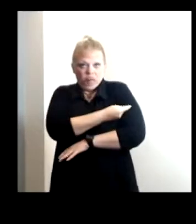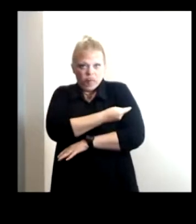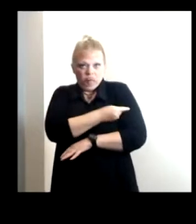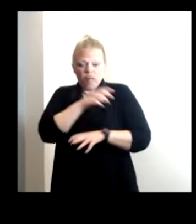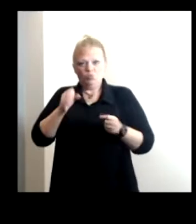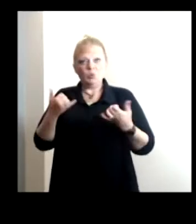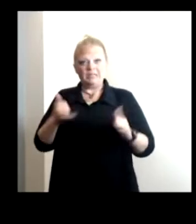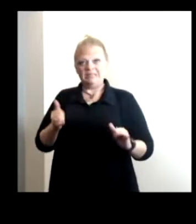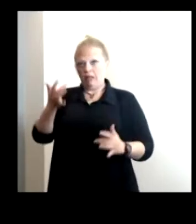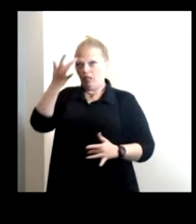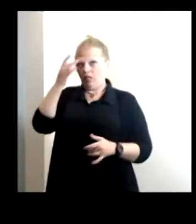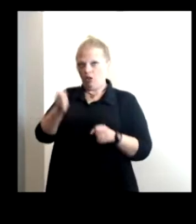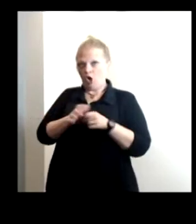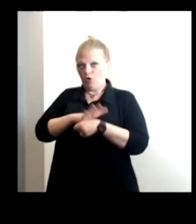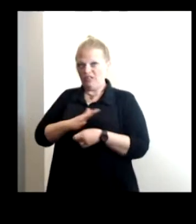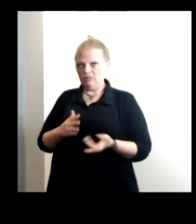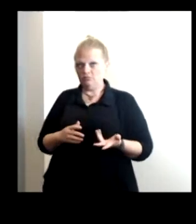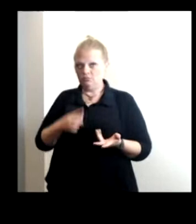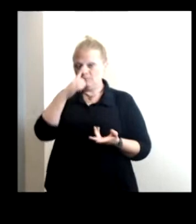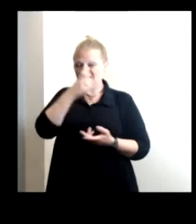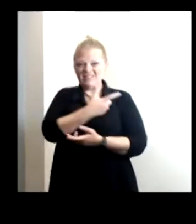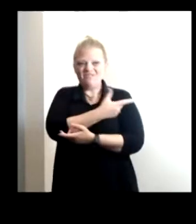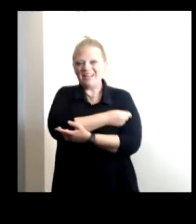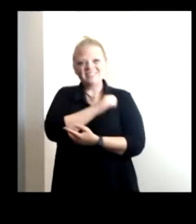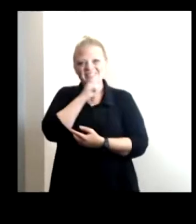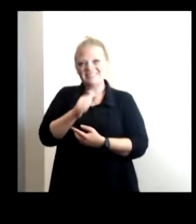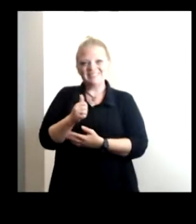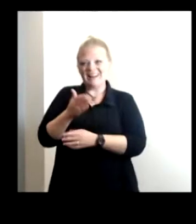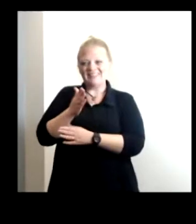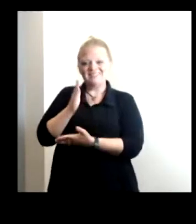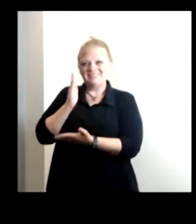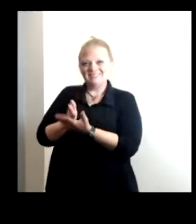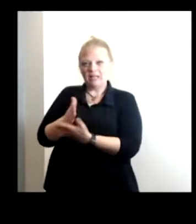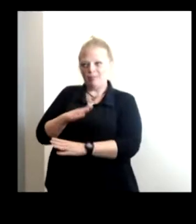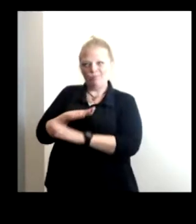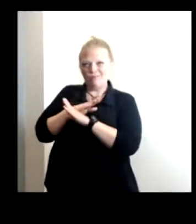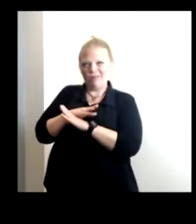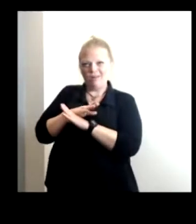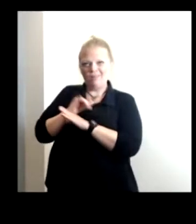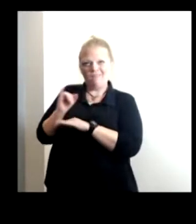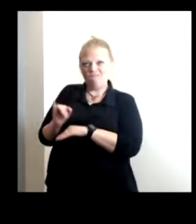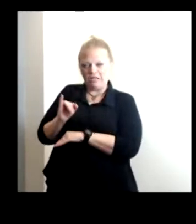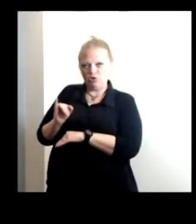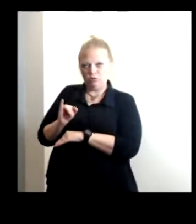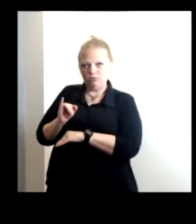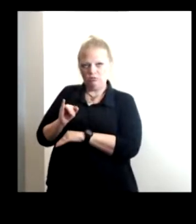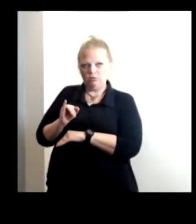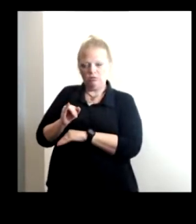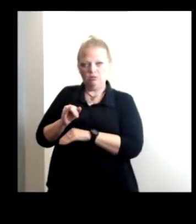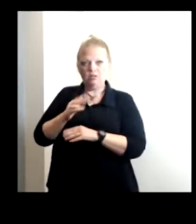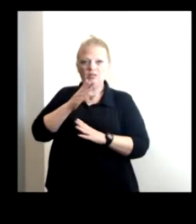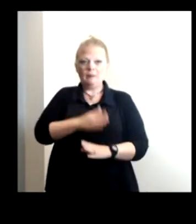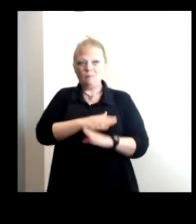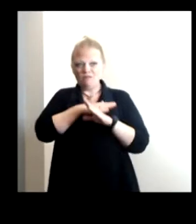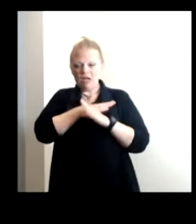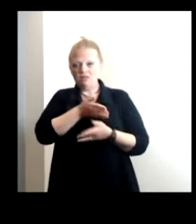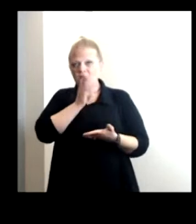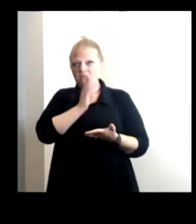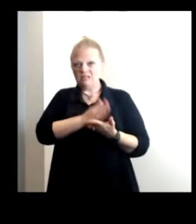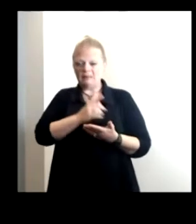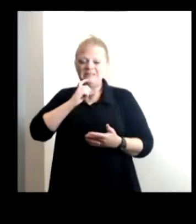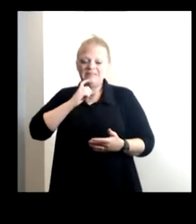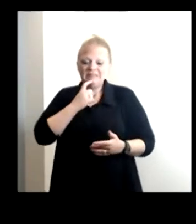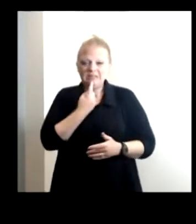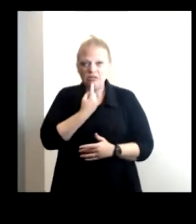can still catch COVID because the vaccine does not prevent infection. It prevents you from getting seriously